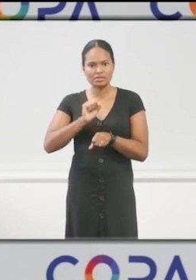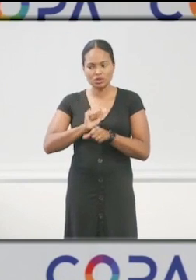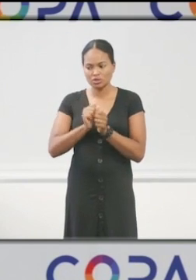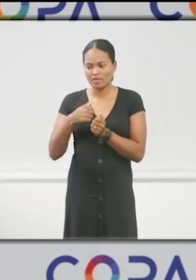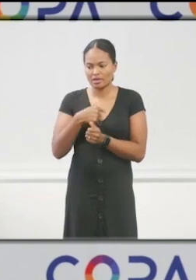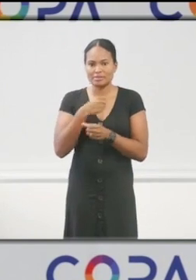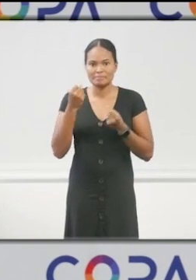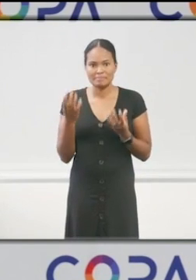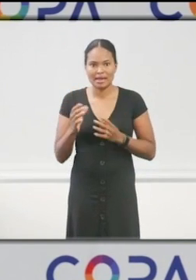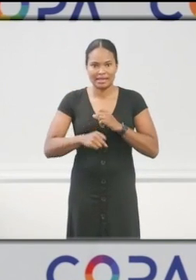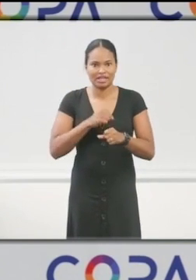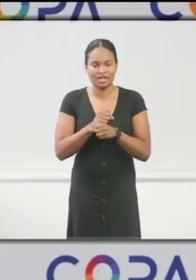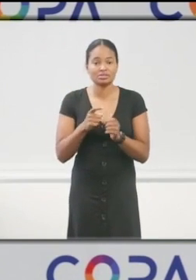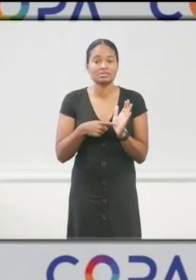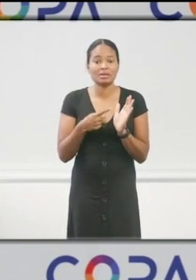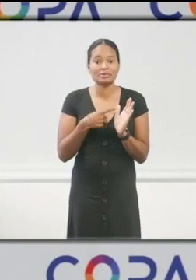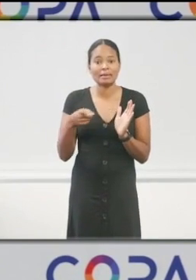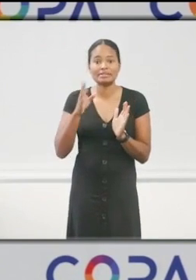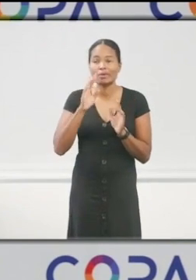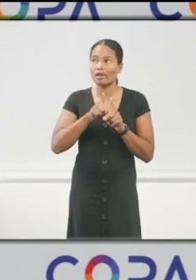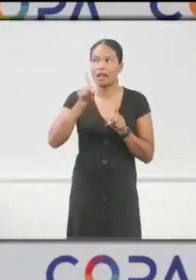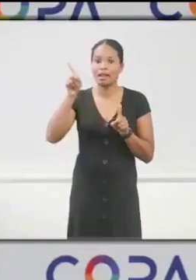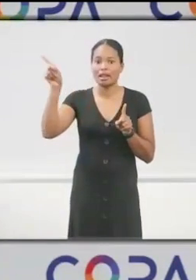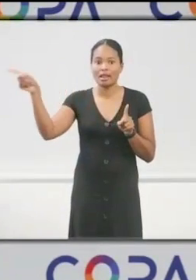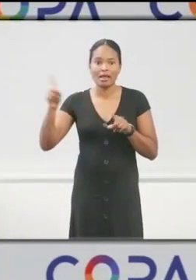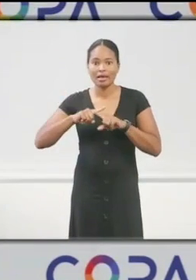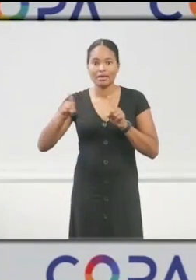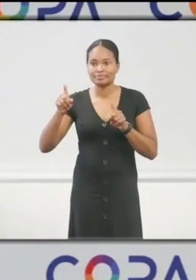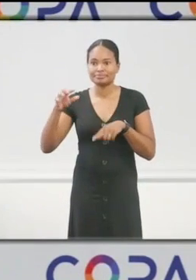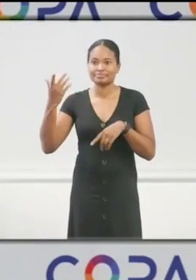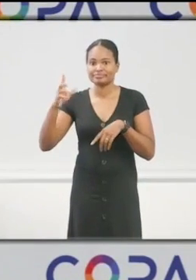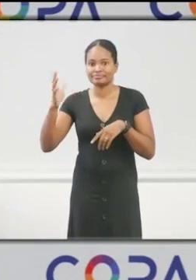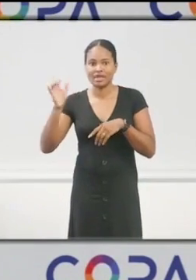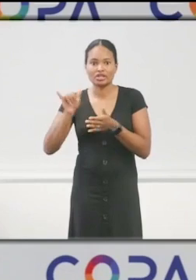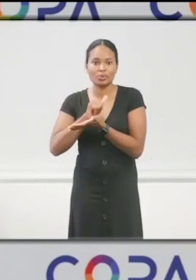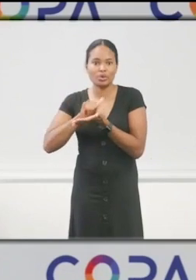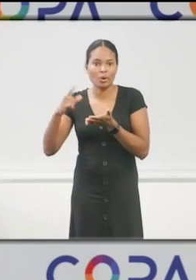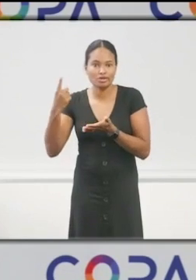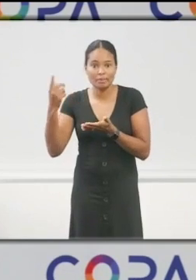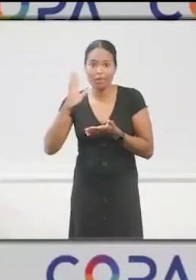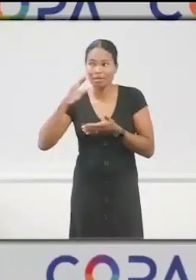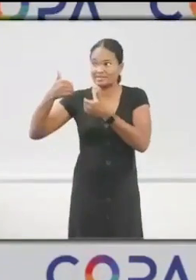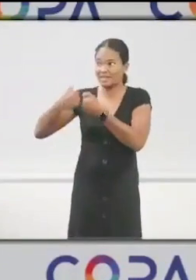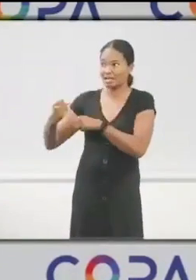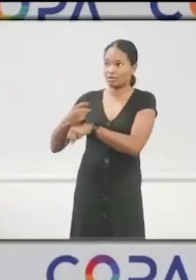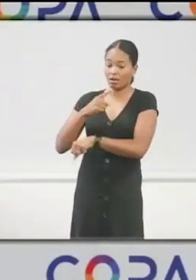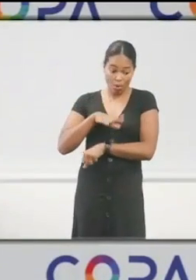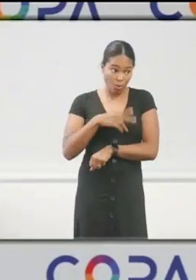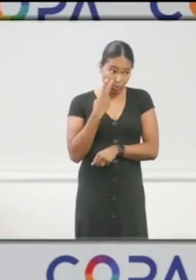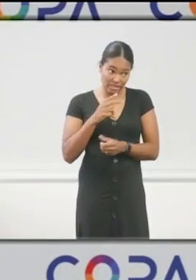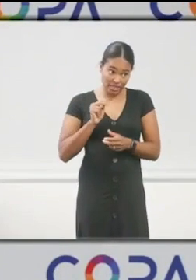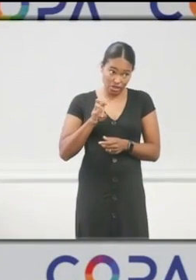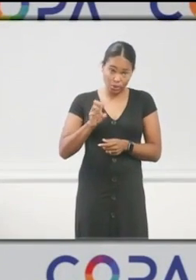too, and sometimes he'll be halfway across the country, text me and say, hey, did you see this in the news? And it's all